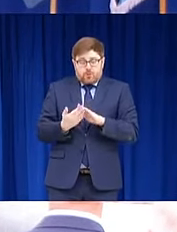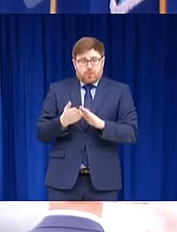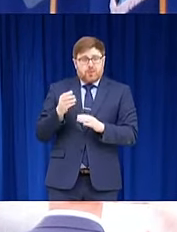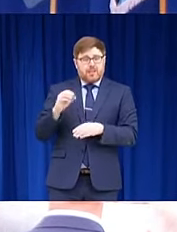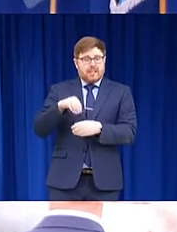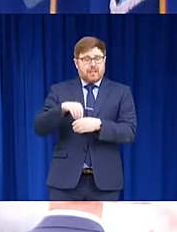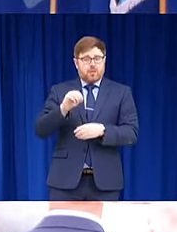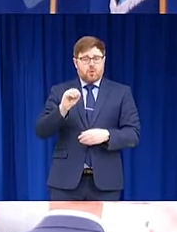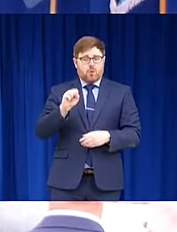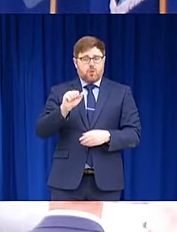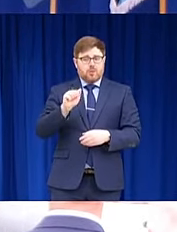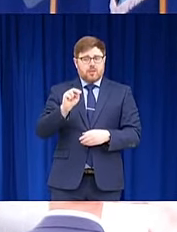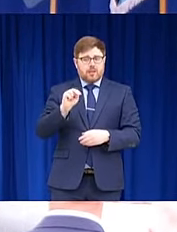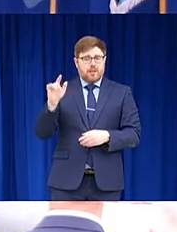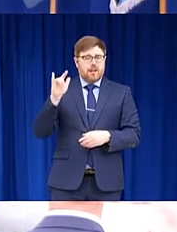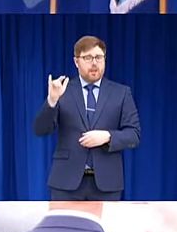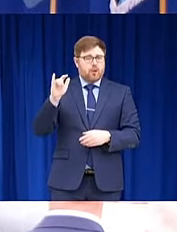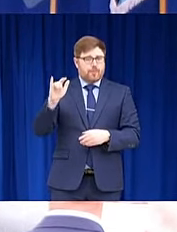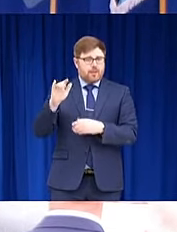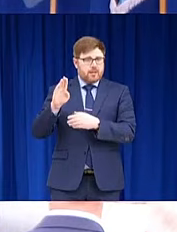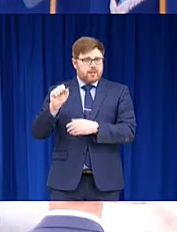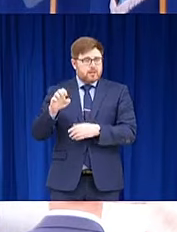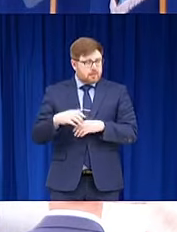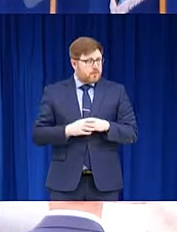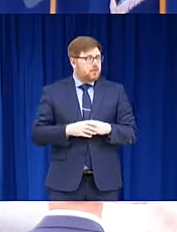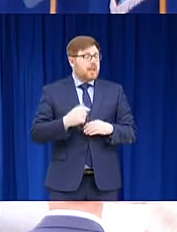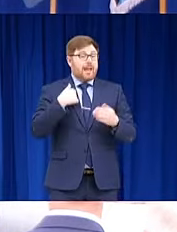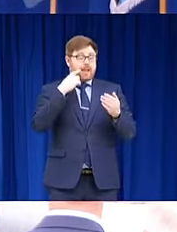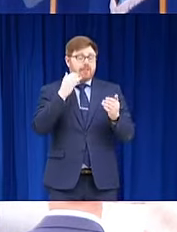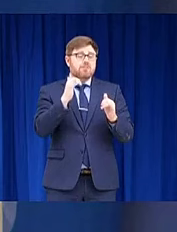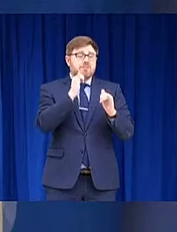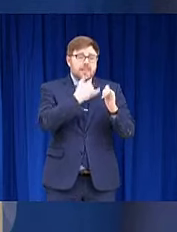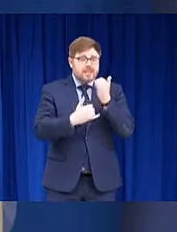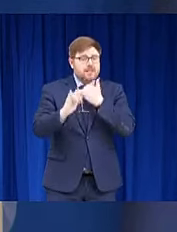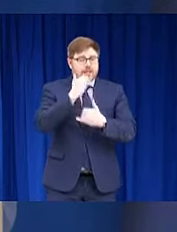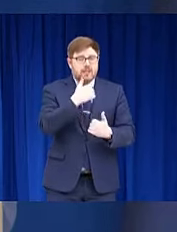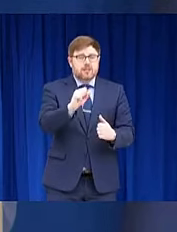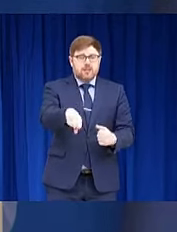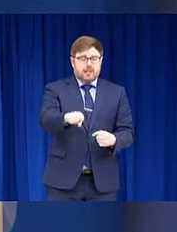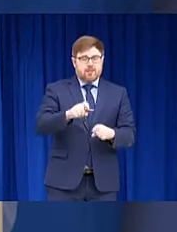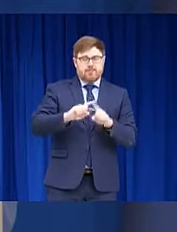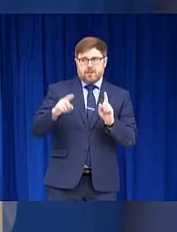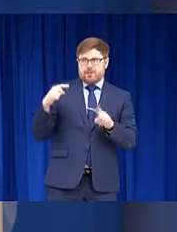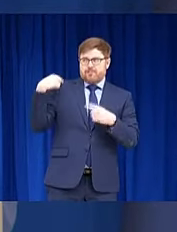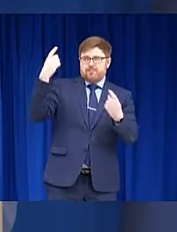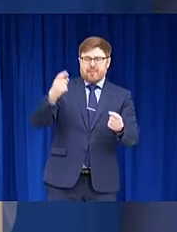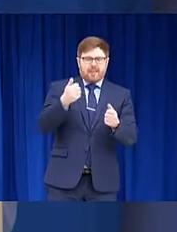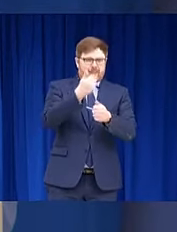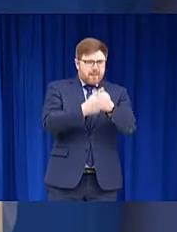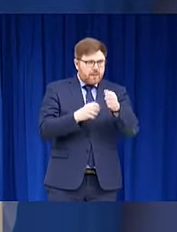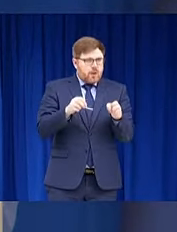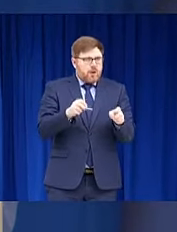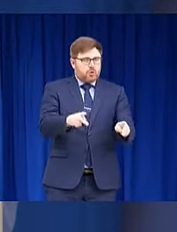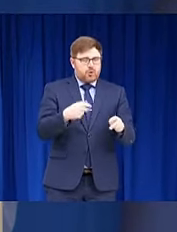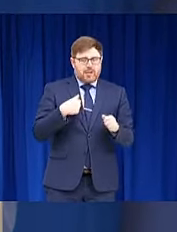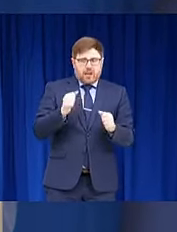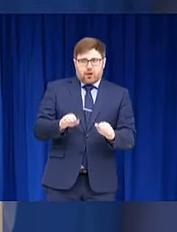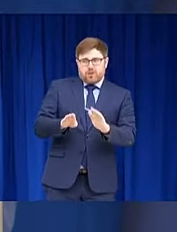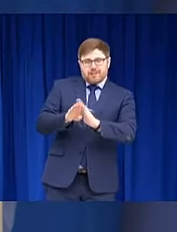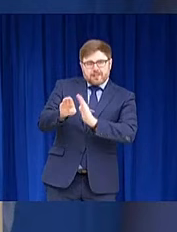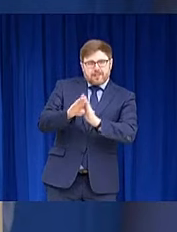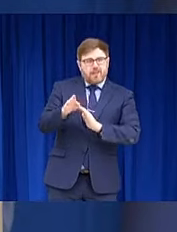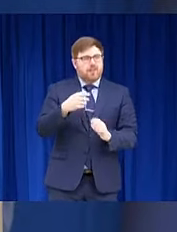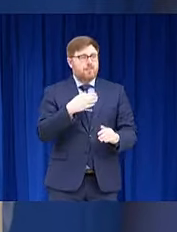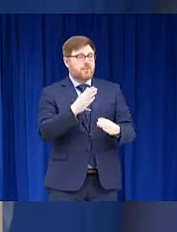Base. I made a lot of mistakes along the way, but I am grateful for every opportunity I've had to develop and share my